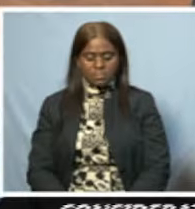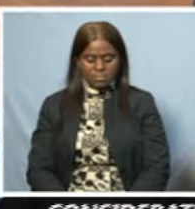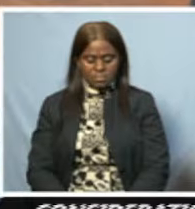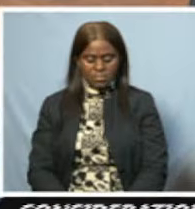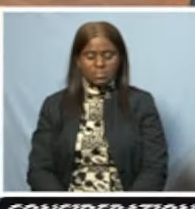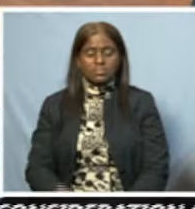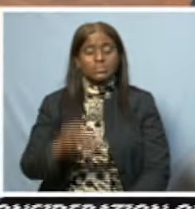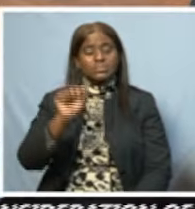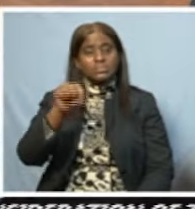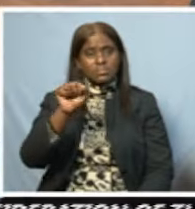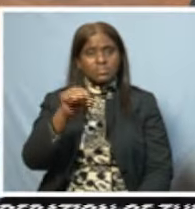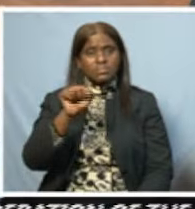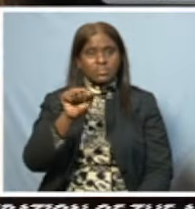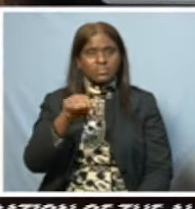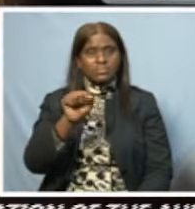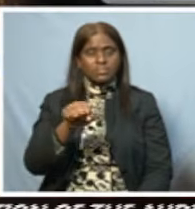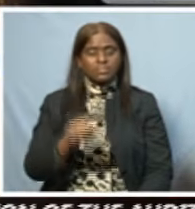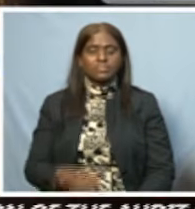Yeah.